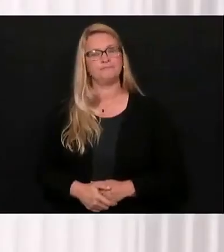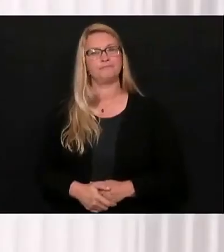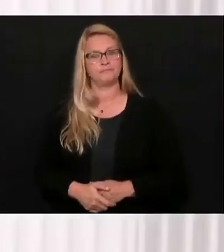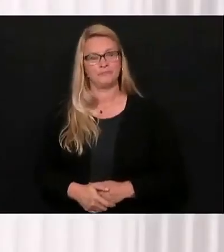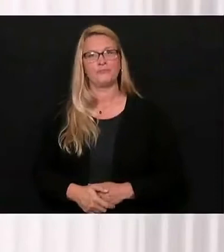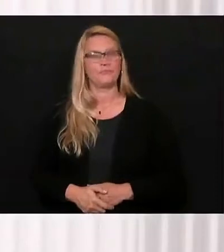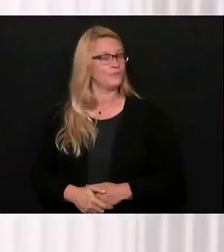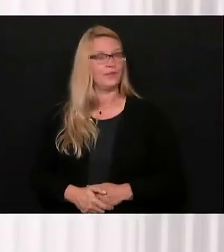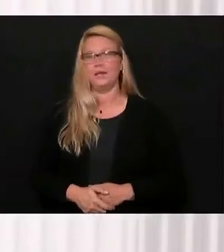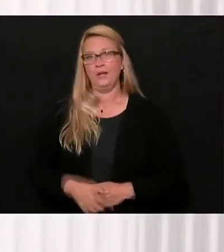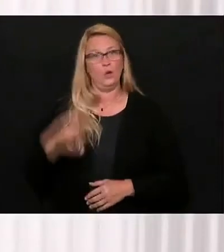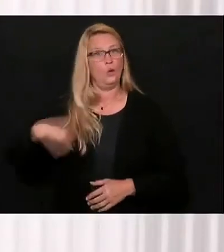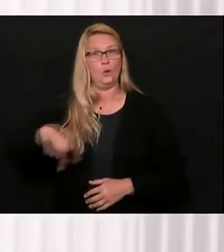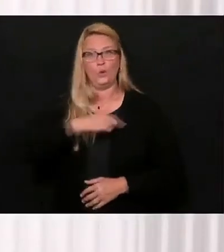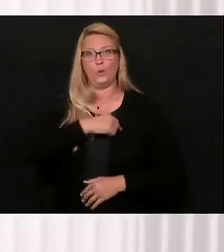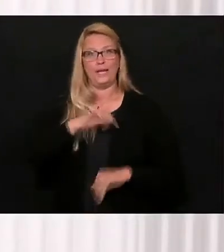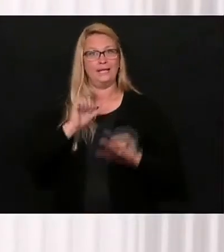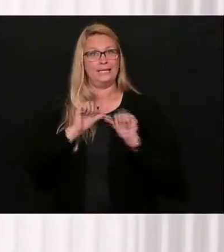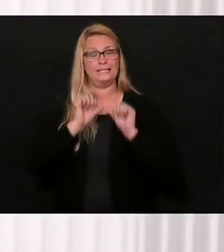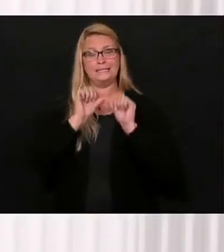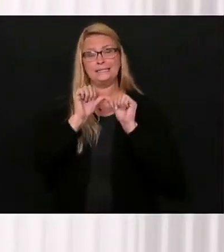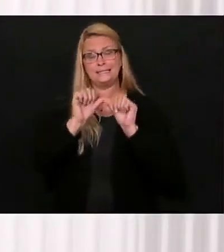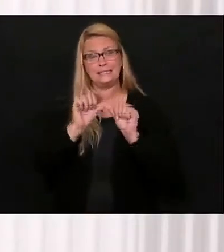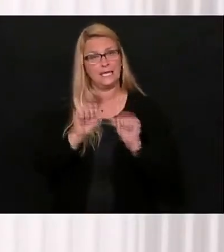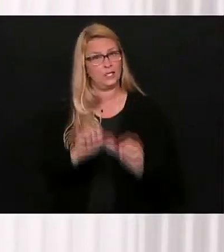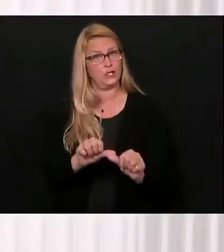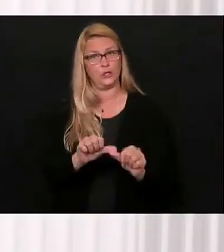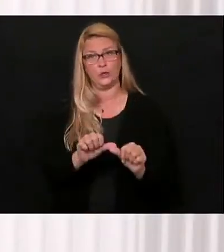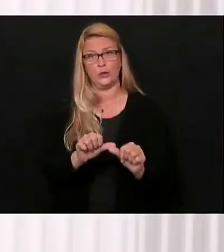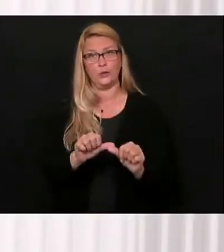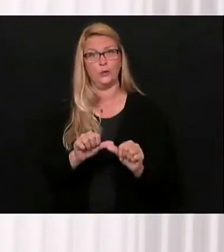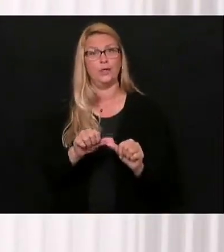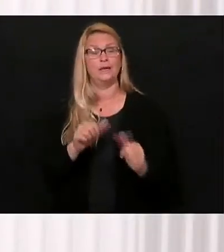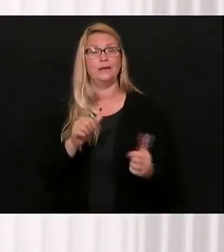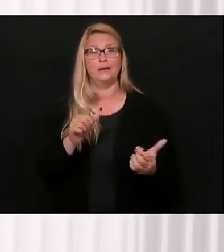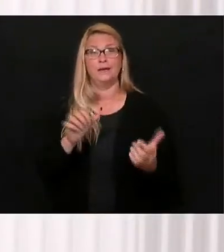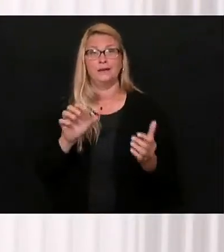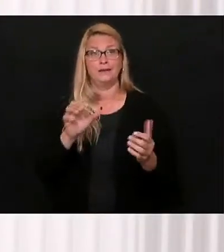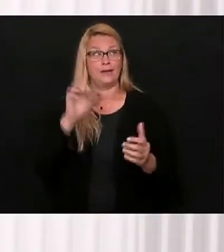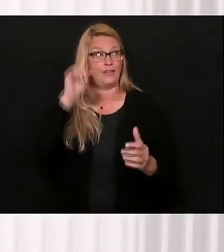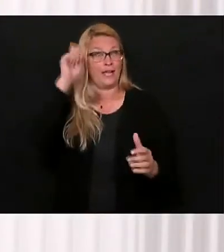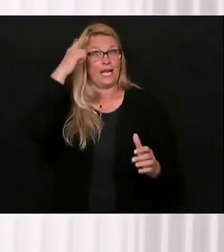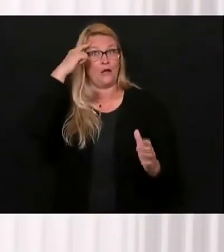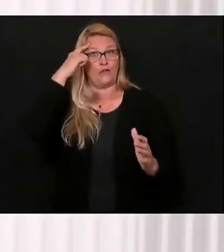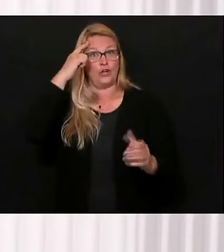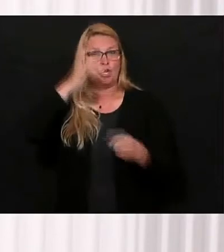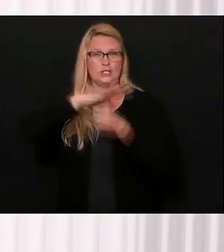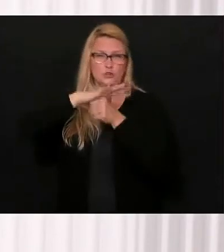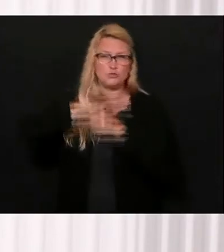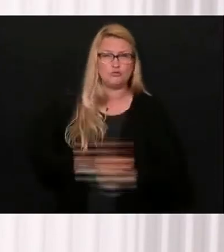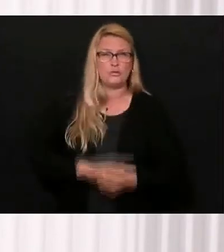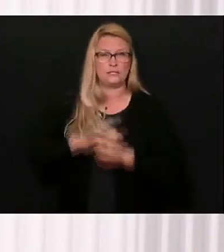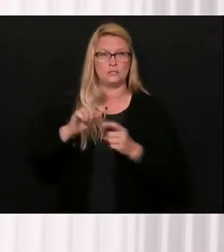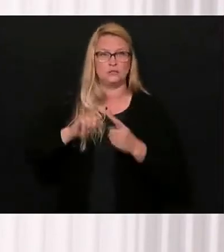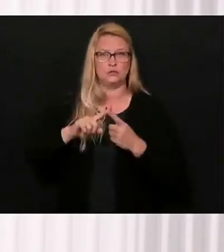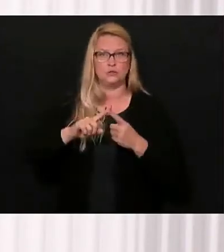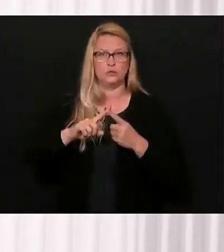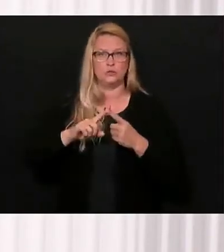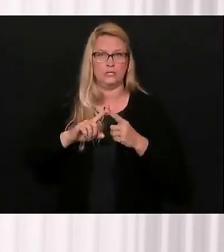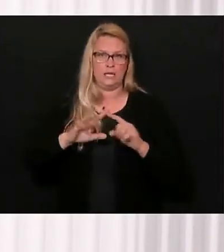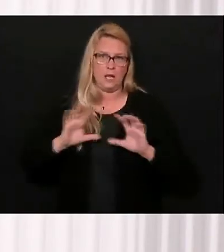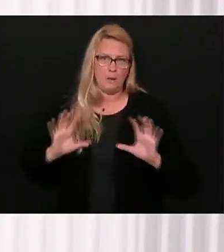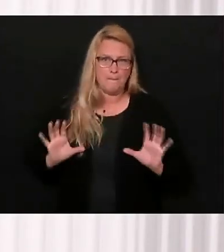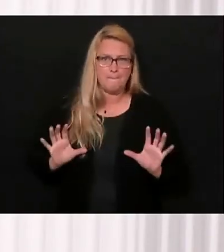and what we continue to reinforce is the governor's pressed us early on to push assets